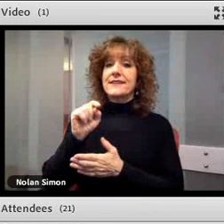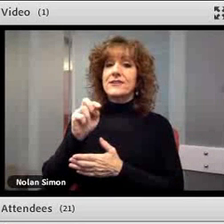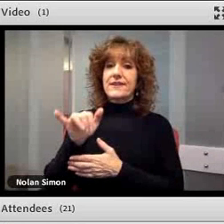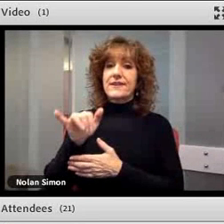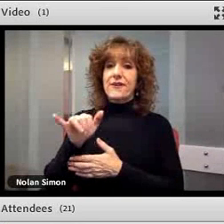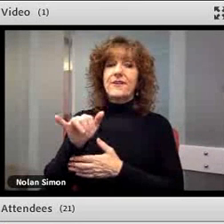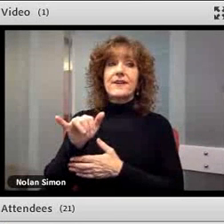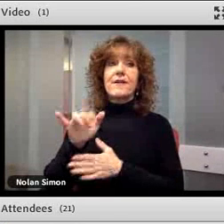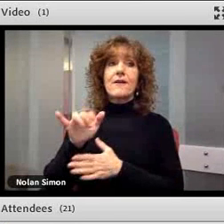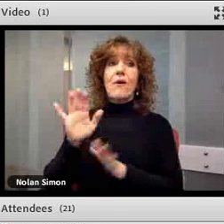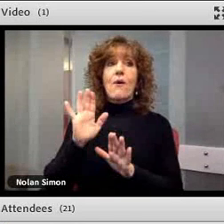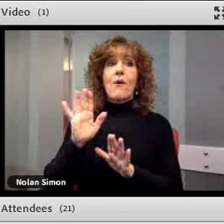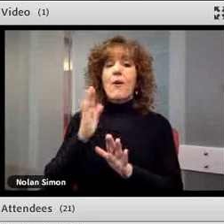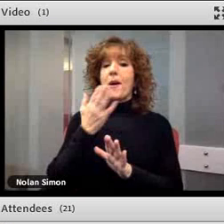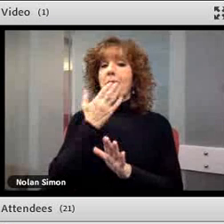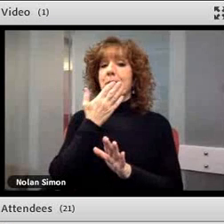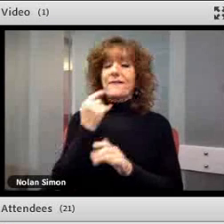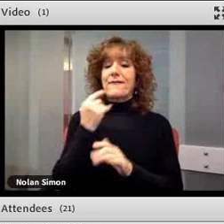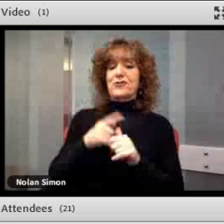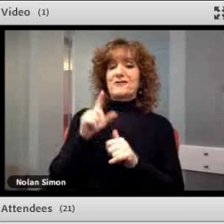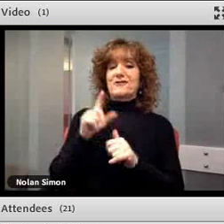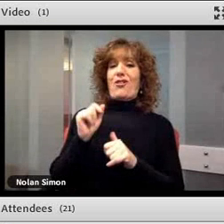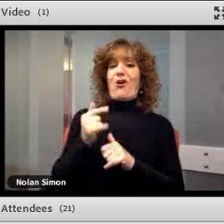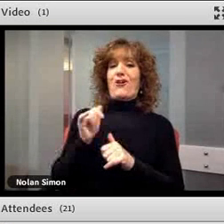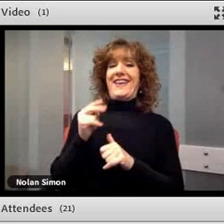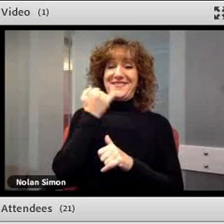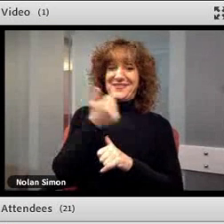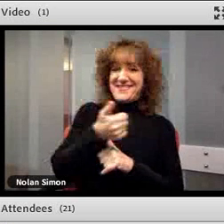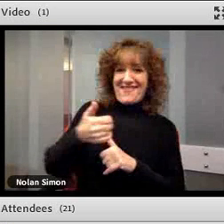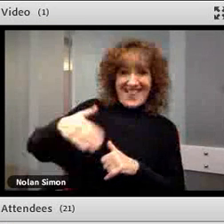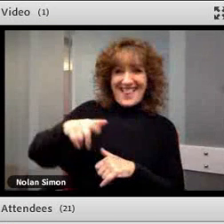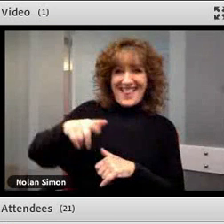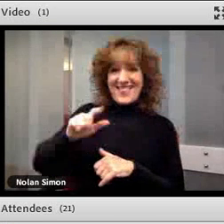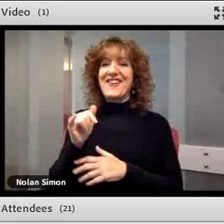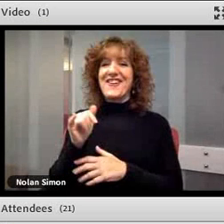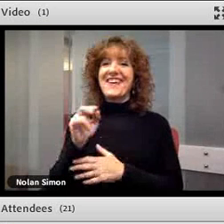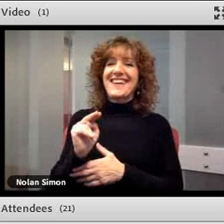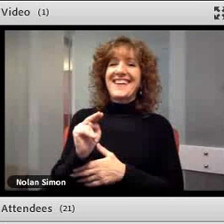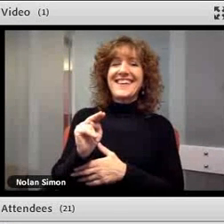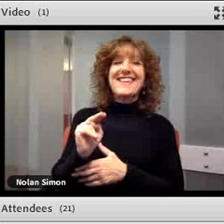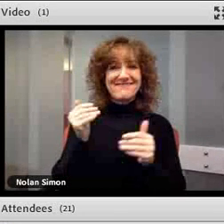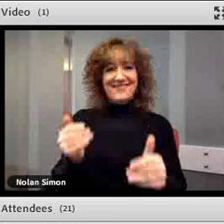Oh, I better log in. So if you guys haven't logged in yet,